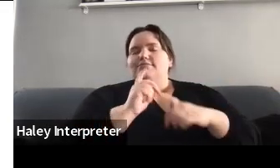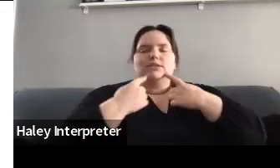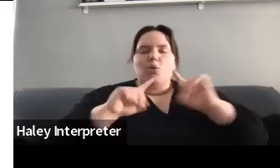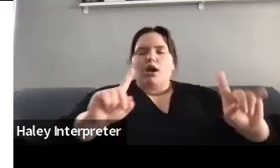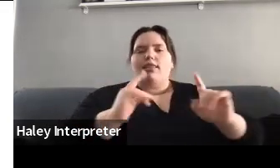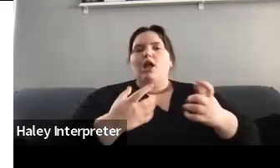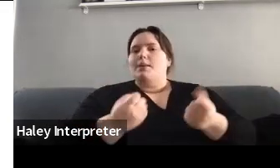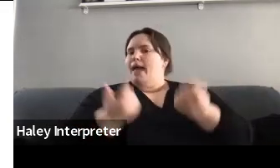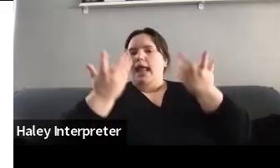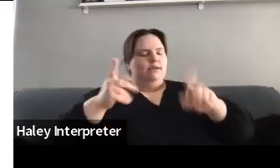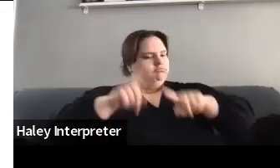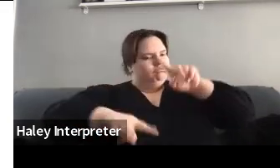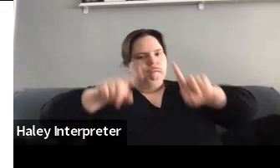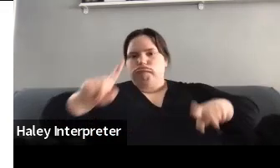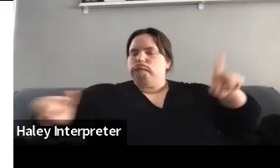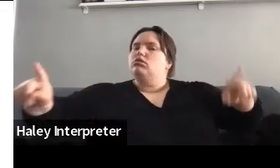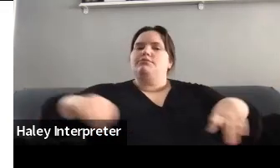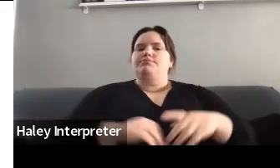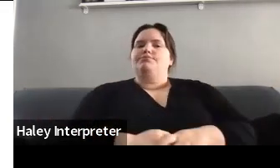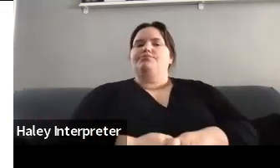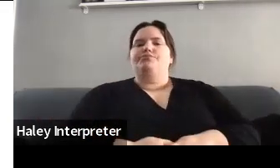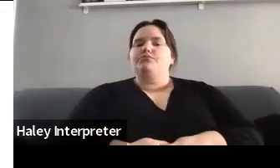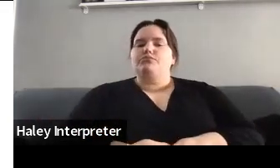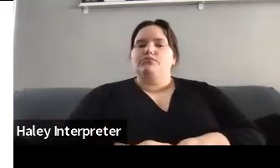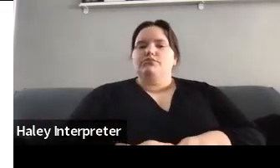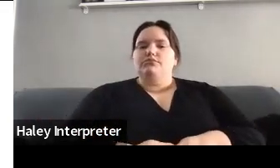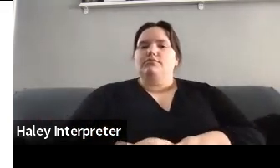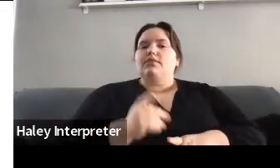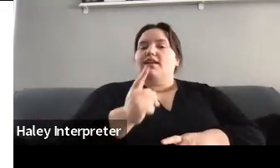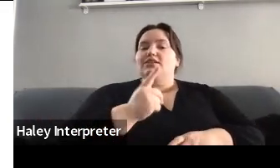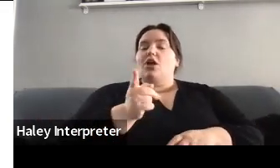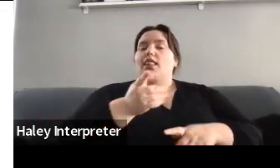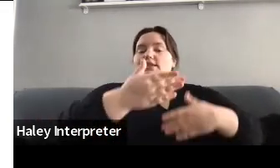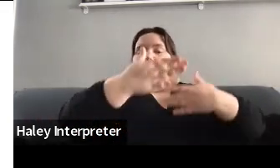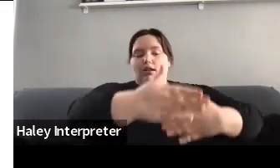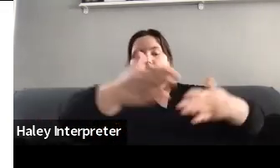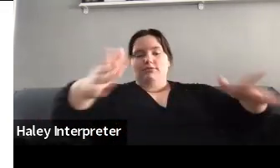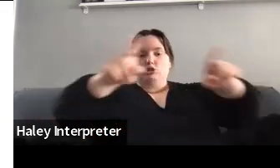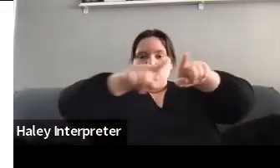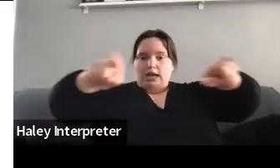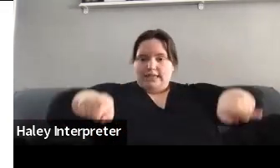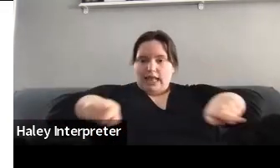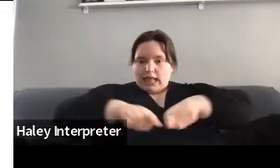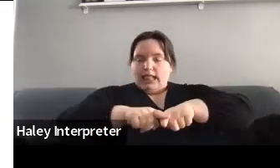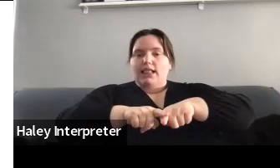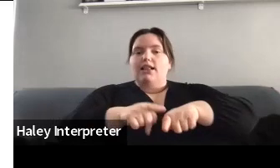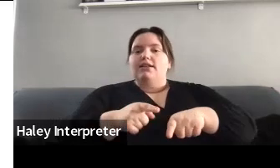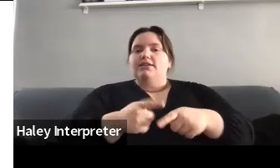an example of a Vital Vault. It's a rectangular shaped heavy duty container that has